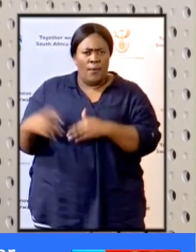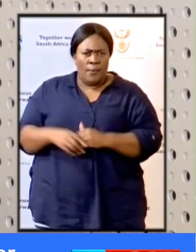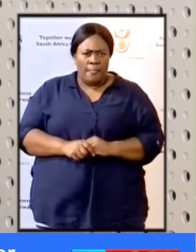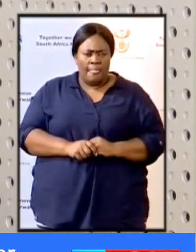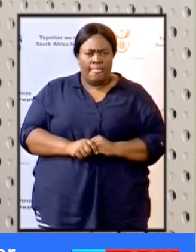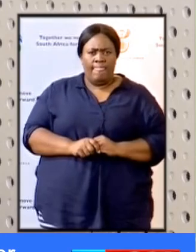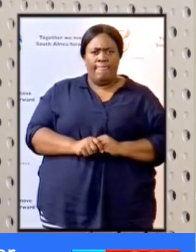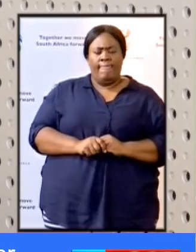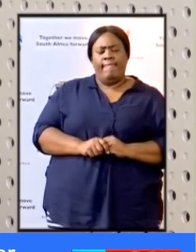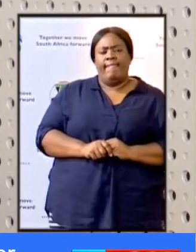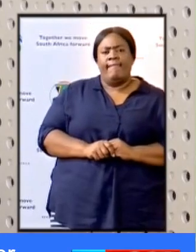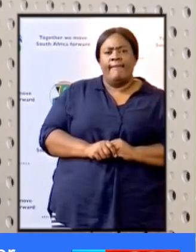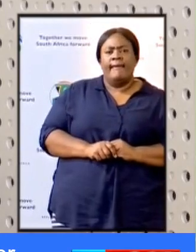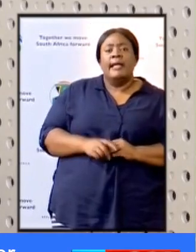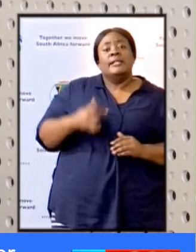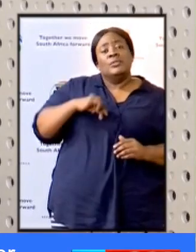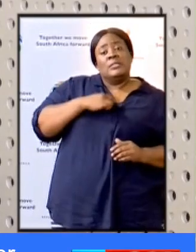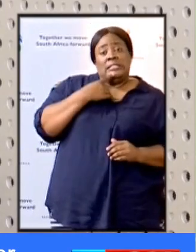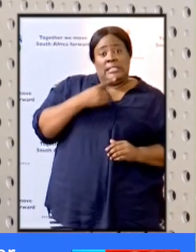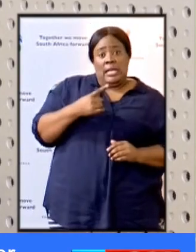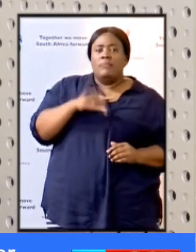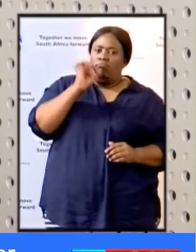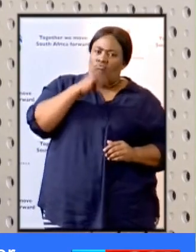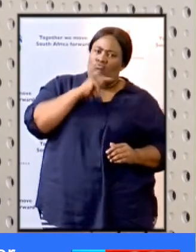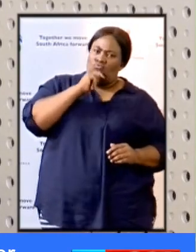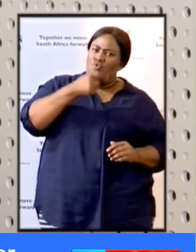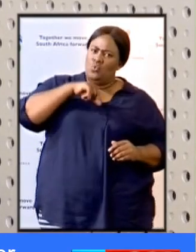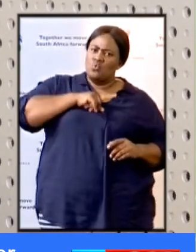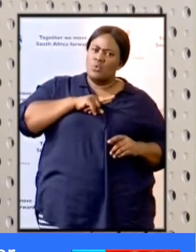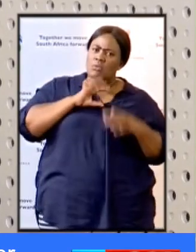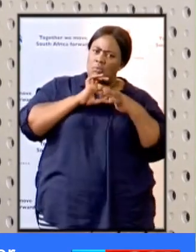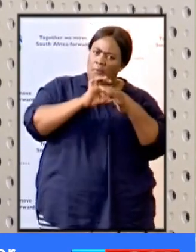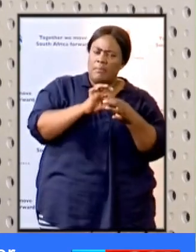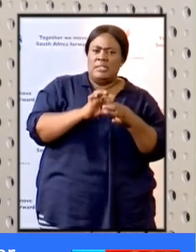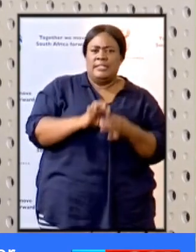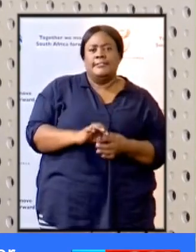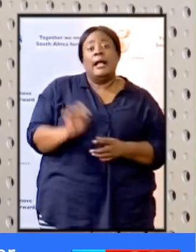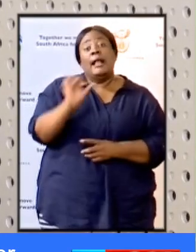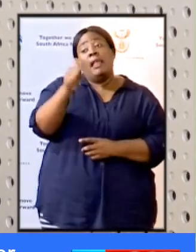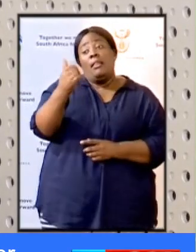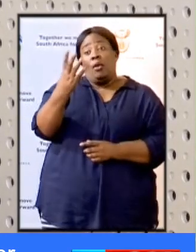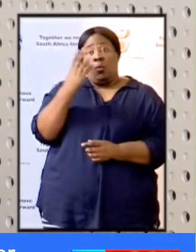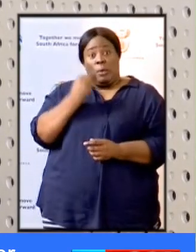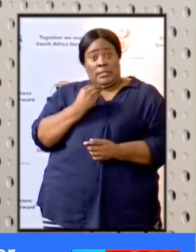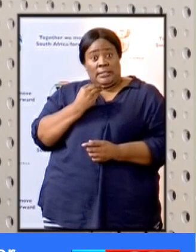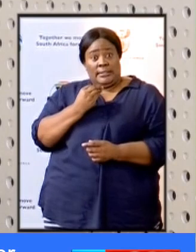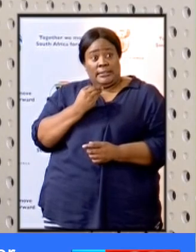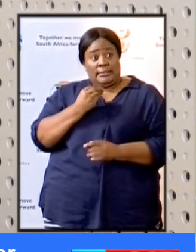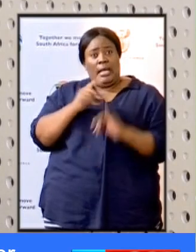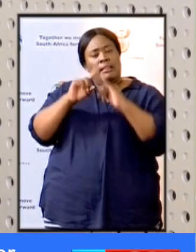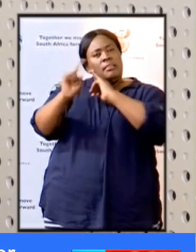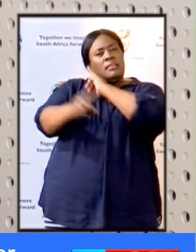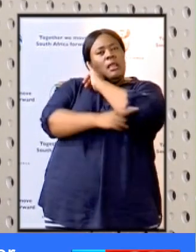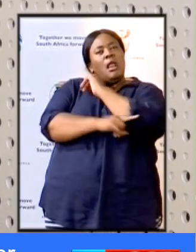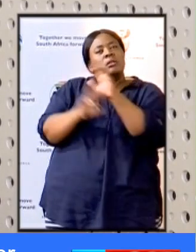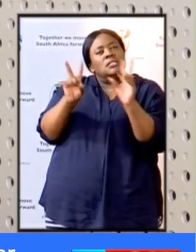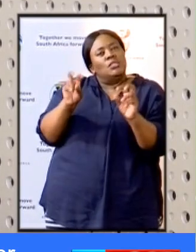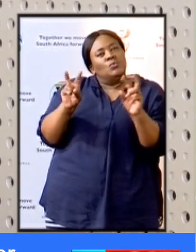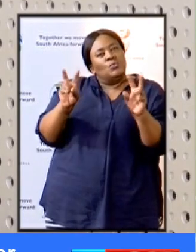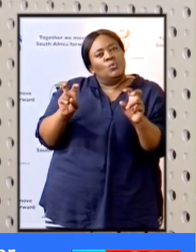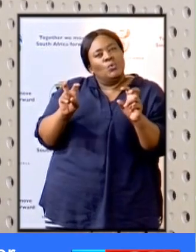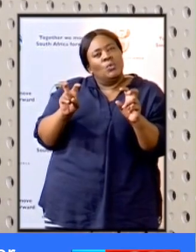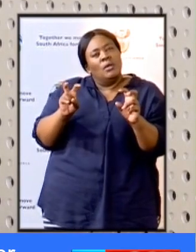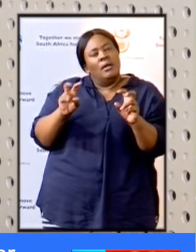If you are not, but as we say, we are committed. The other question that has been asked as the last issue that I'm talking to